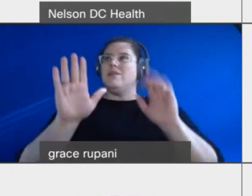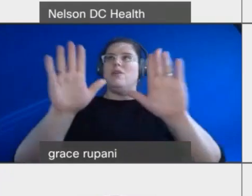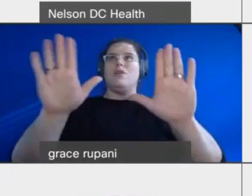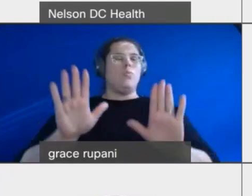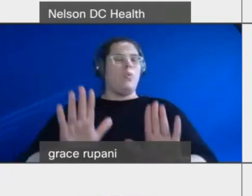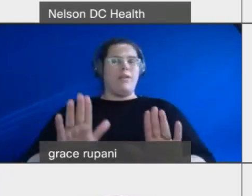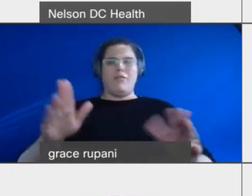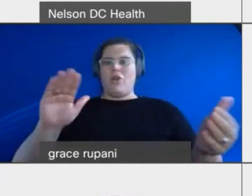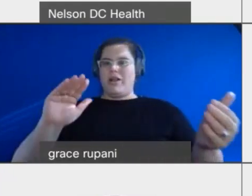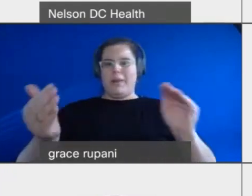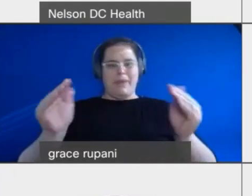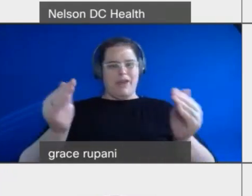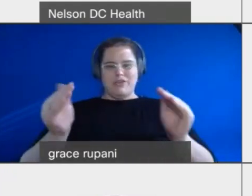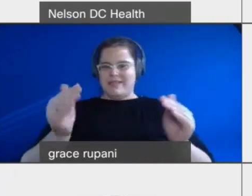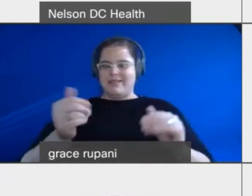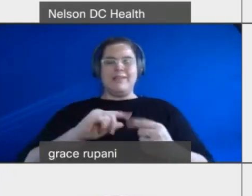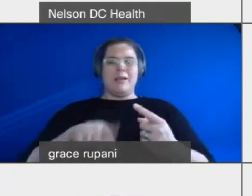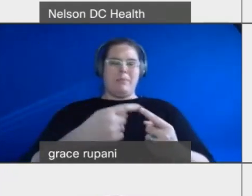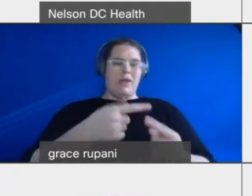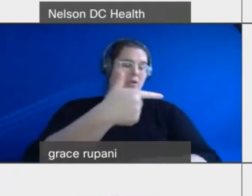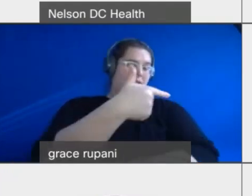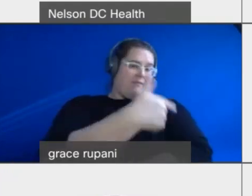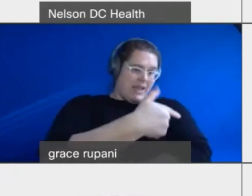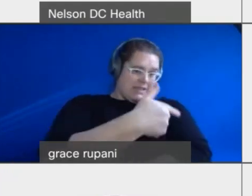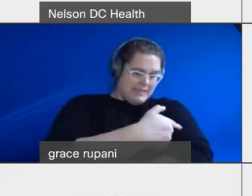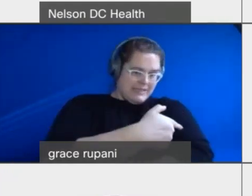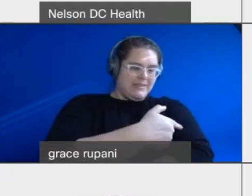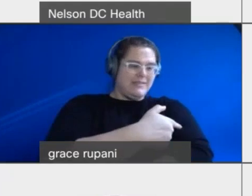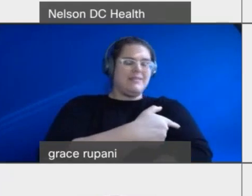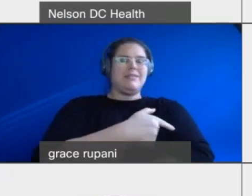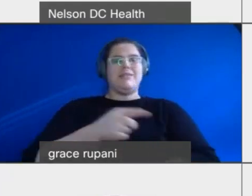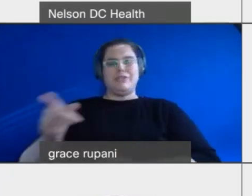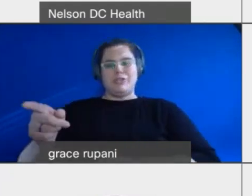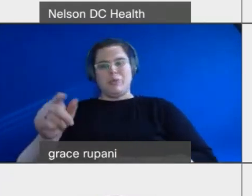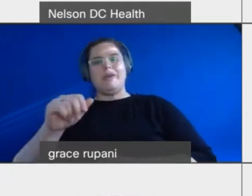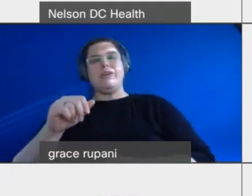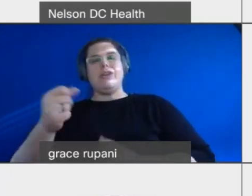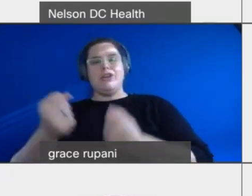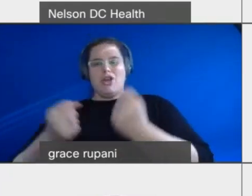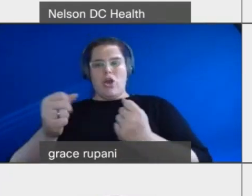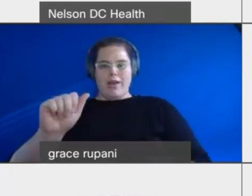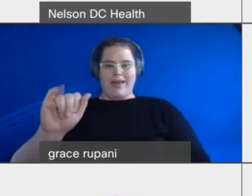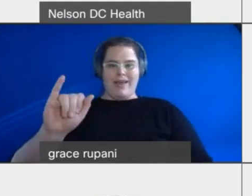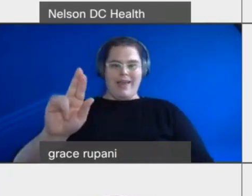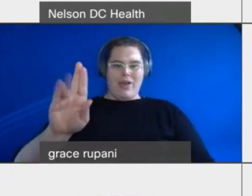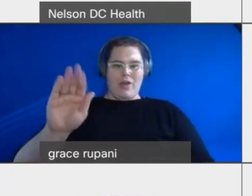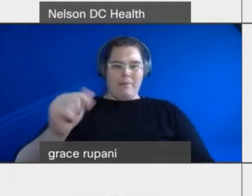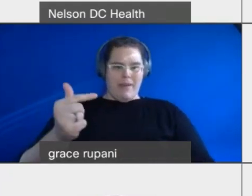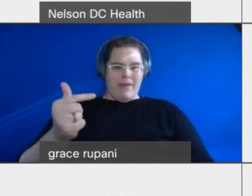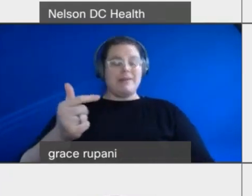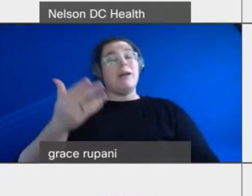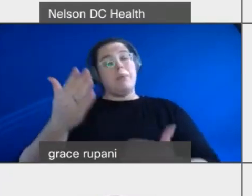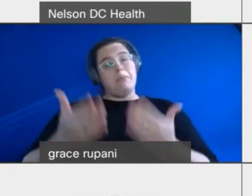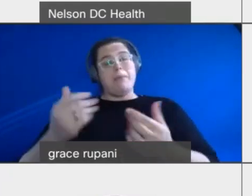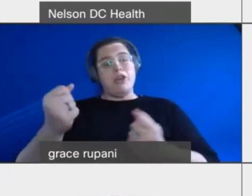comparison from the vaccine to airbags in a car. Even though you may have airbags in a car,